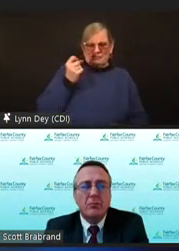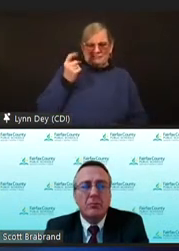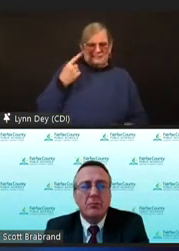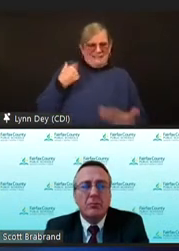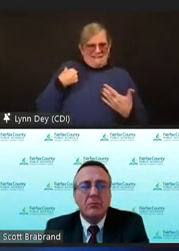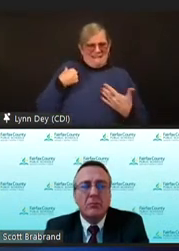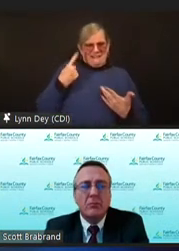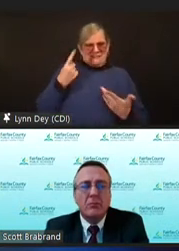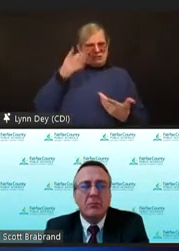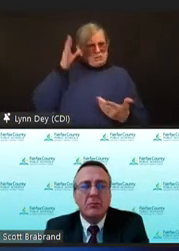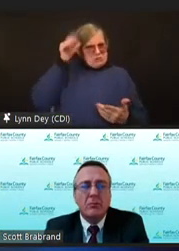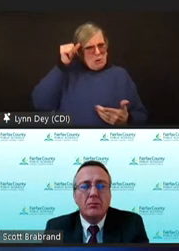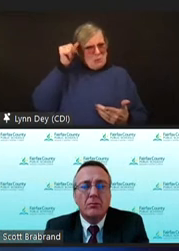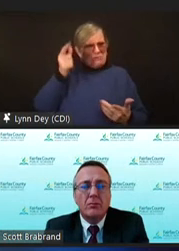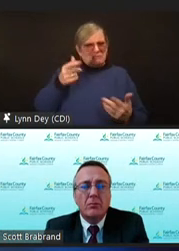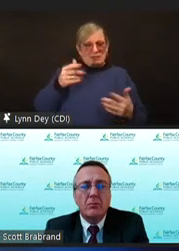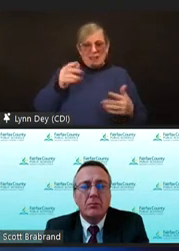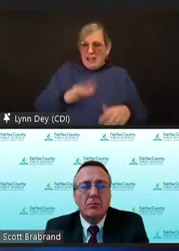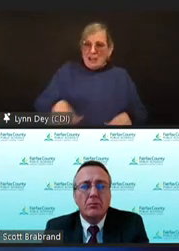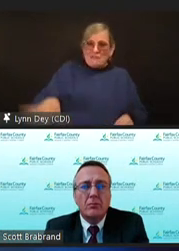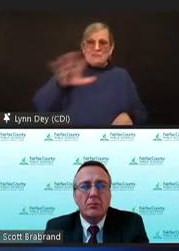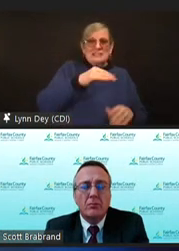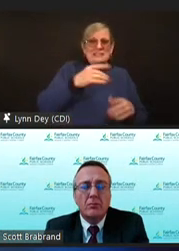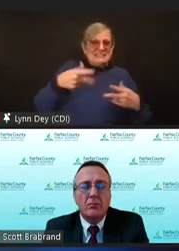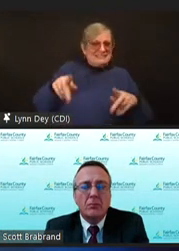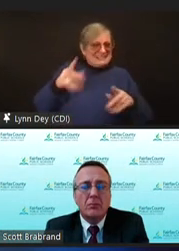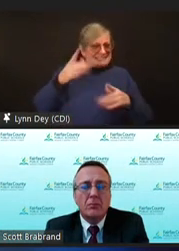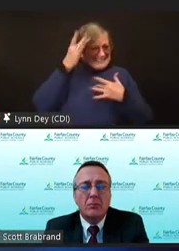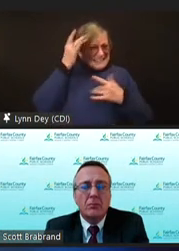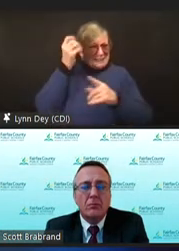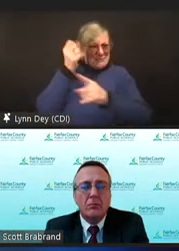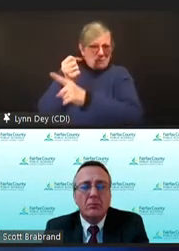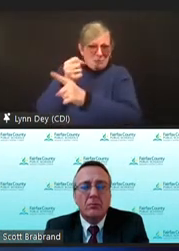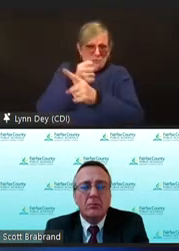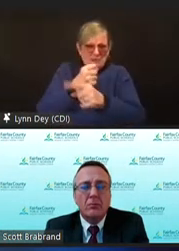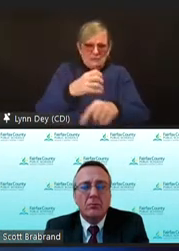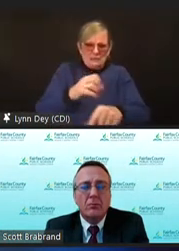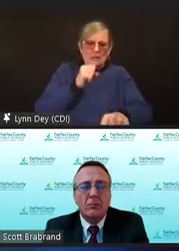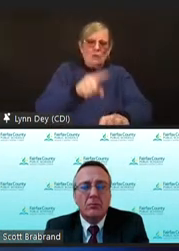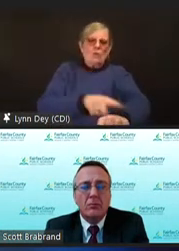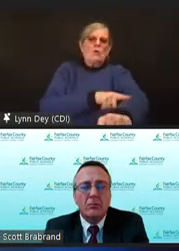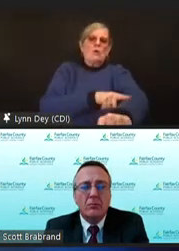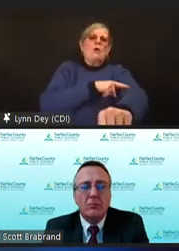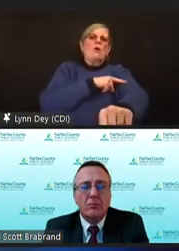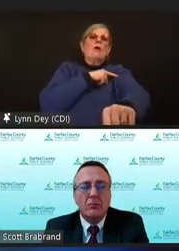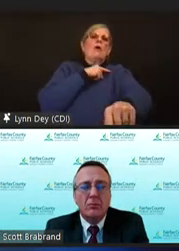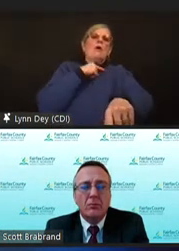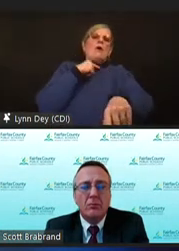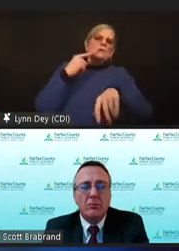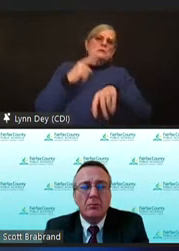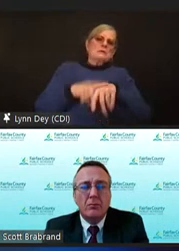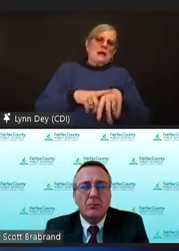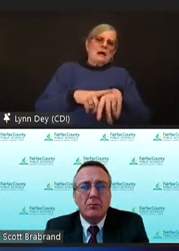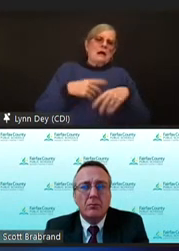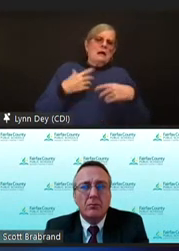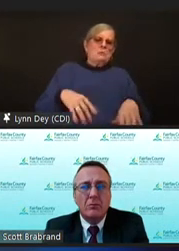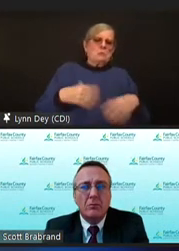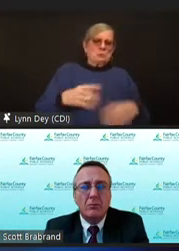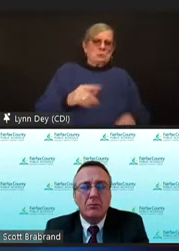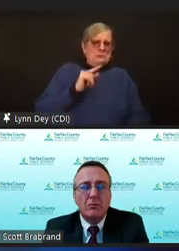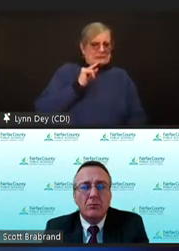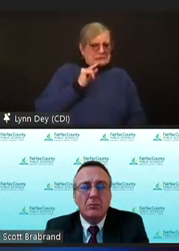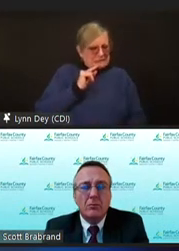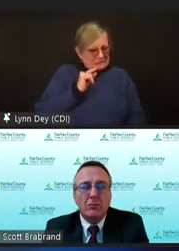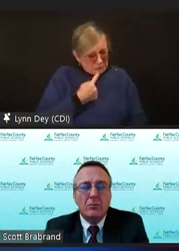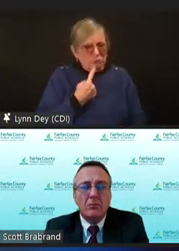there. COVID does create a long-term condition in way too many people. And we don't even know what that iceberg looks like under the